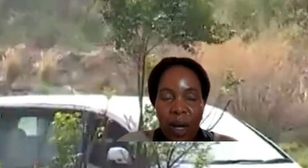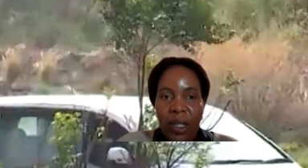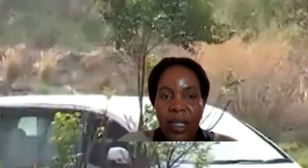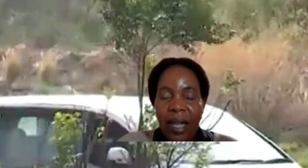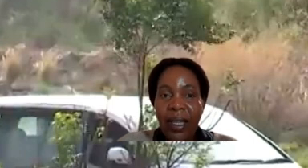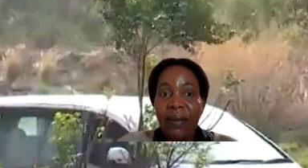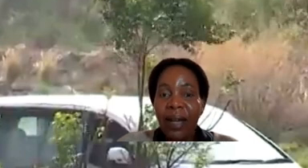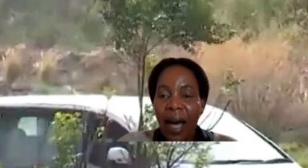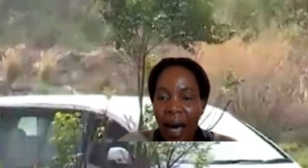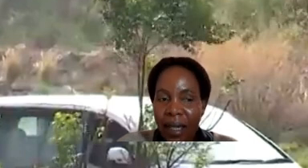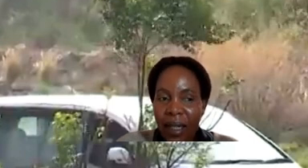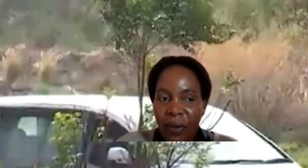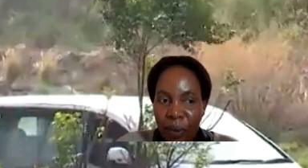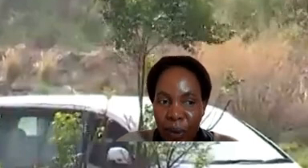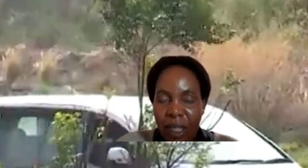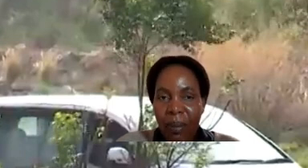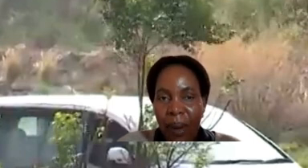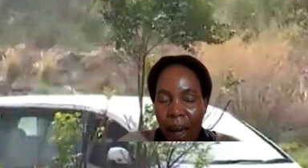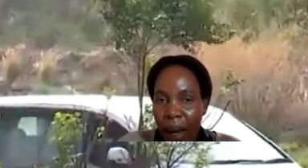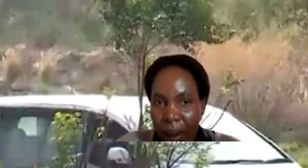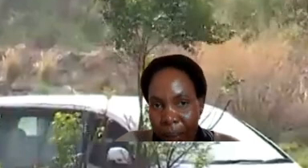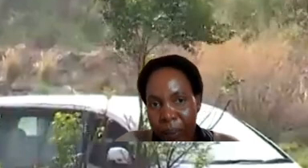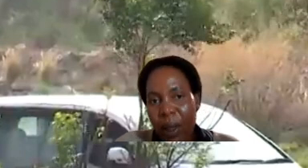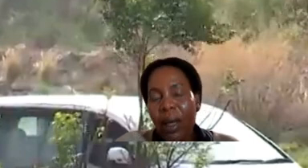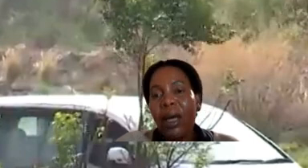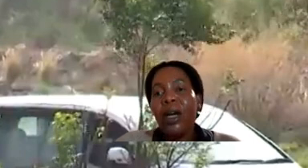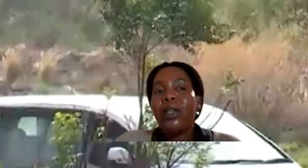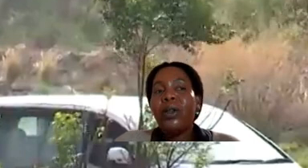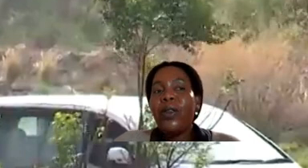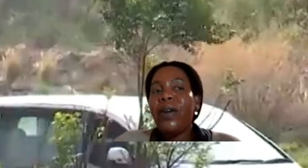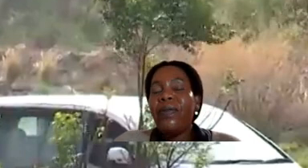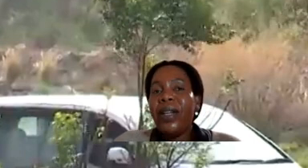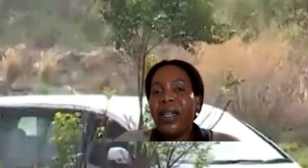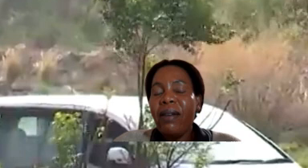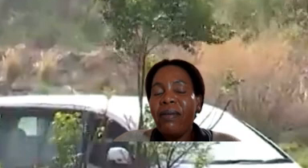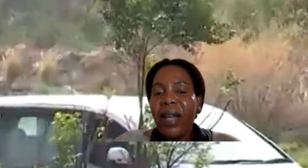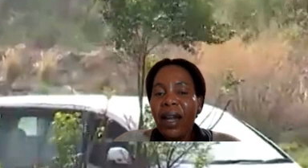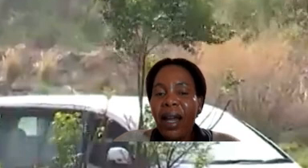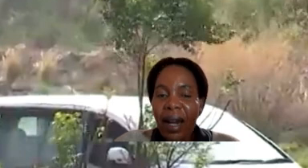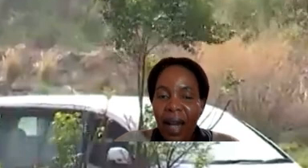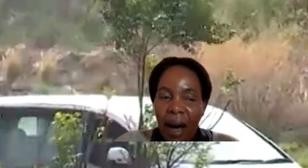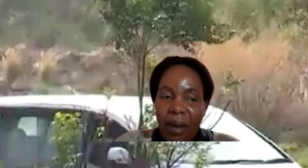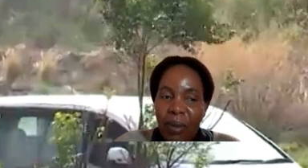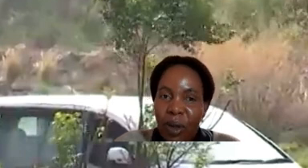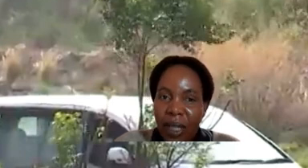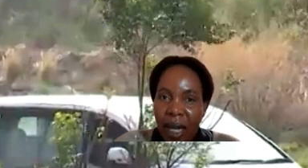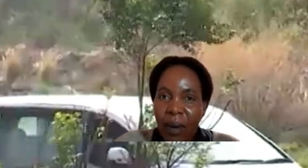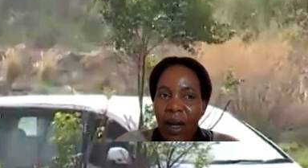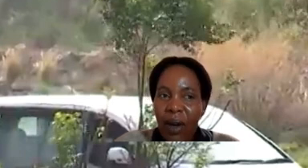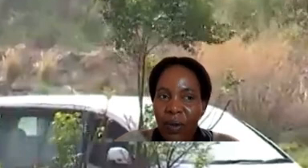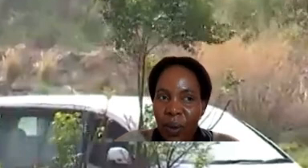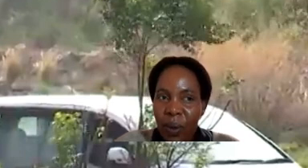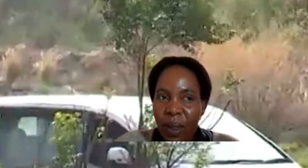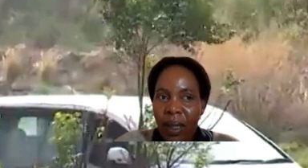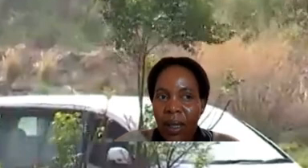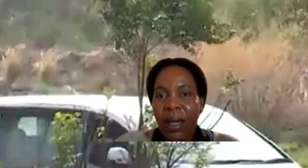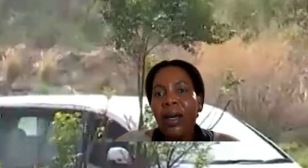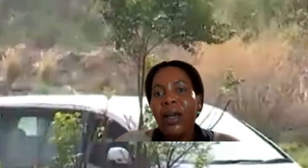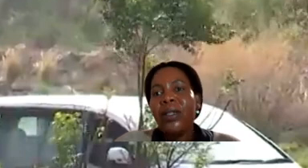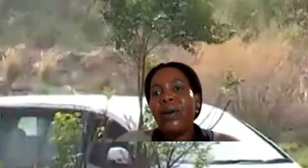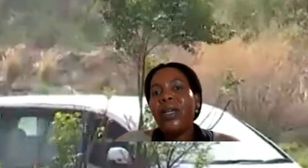them to emerge? Is that they've cut the food supplier, so they've allow them to stay without